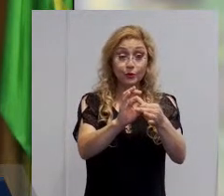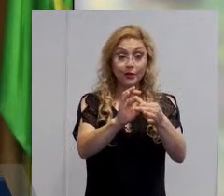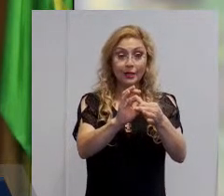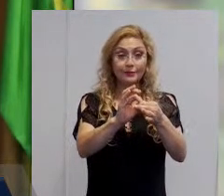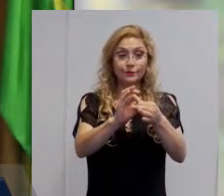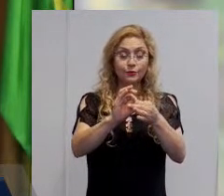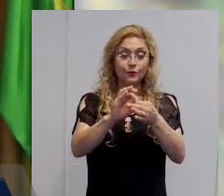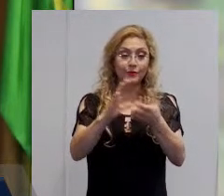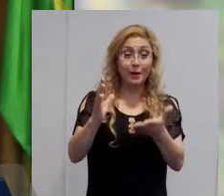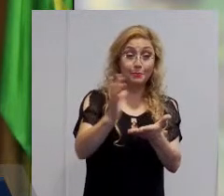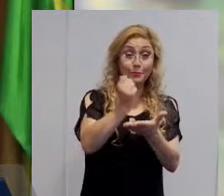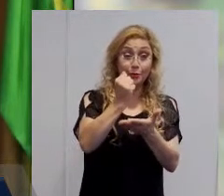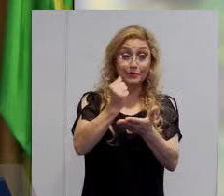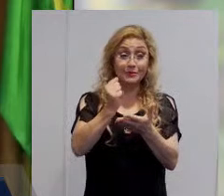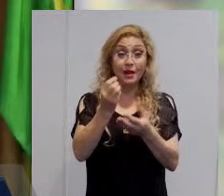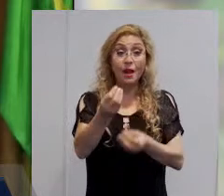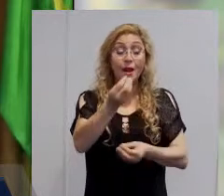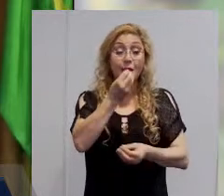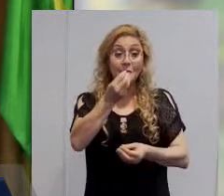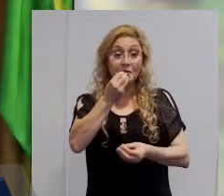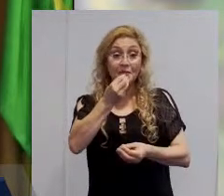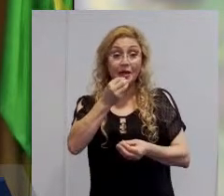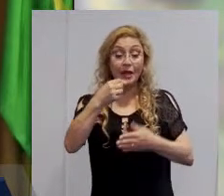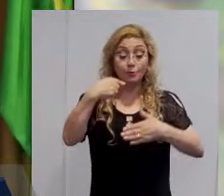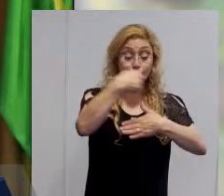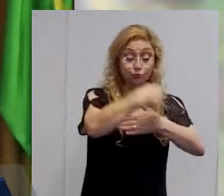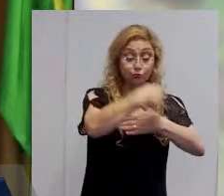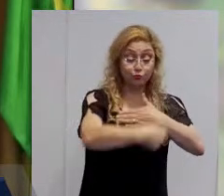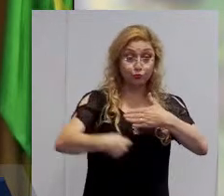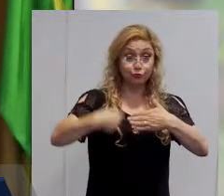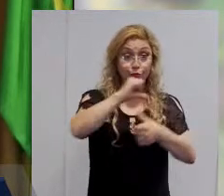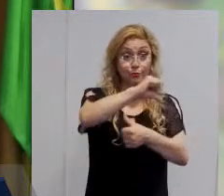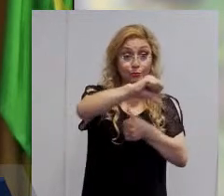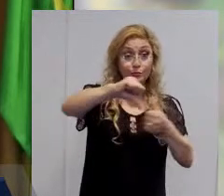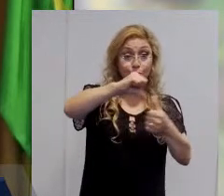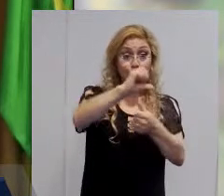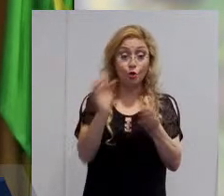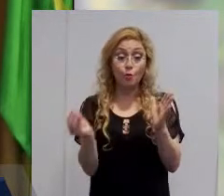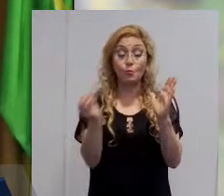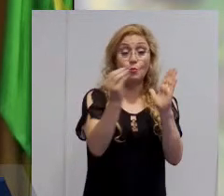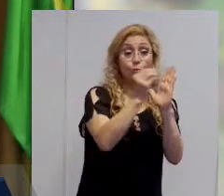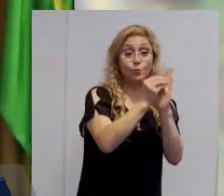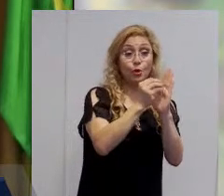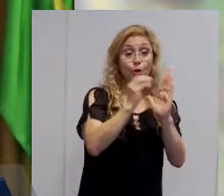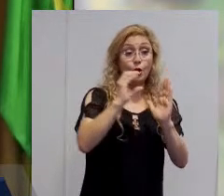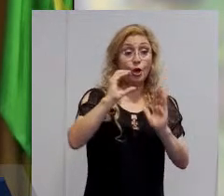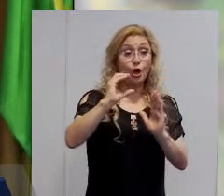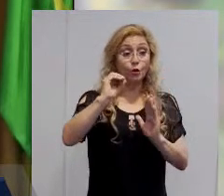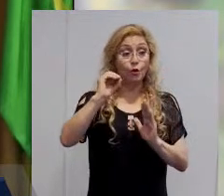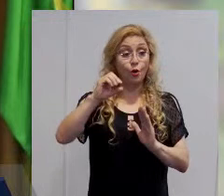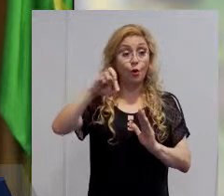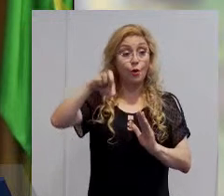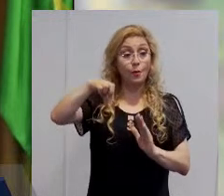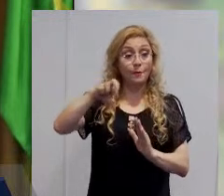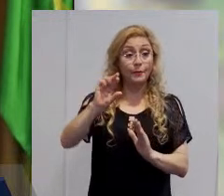Now, the network of this partnership of Latin America and the Caribbean